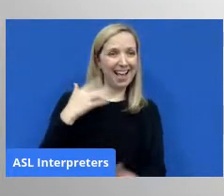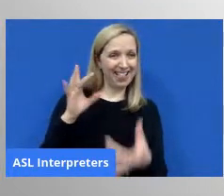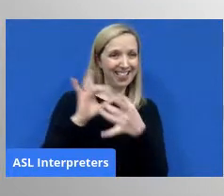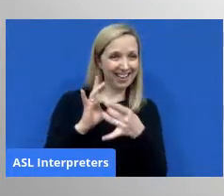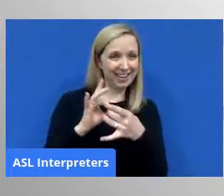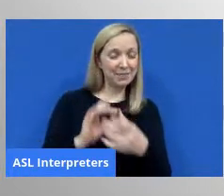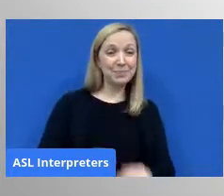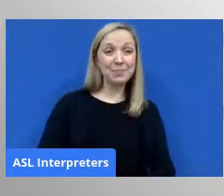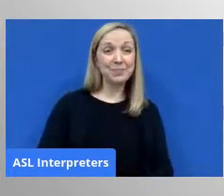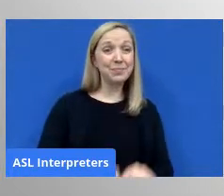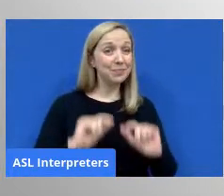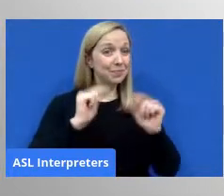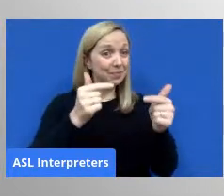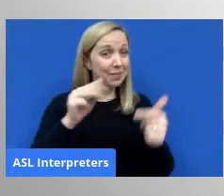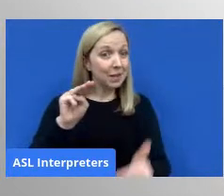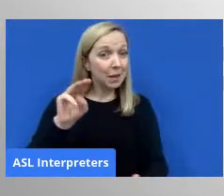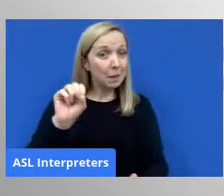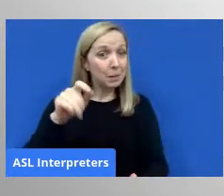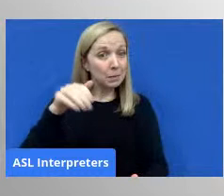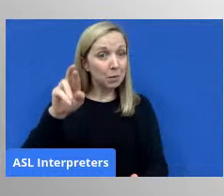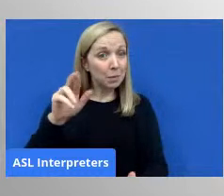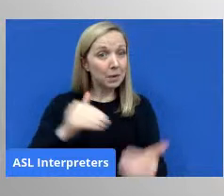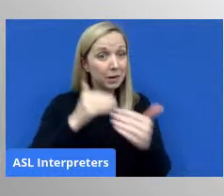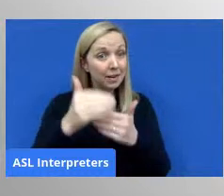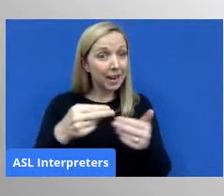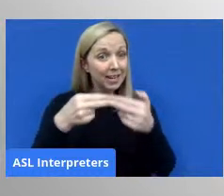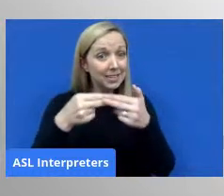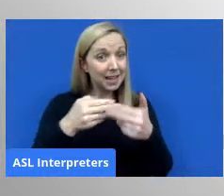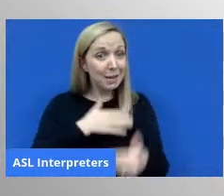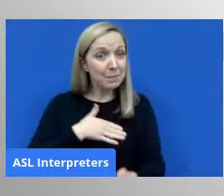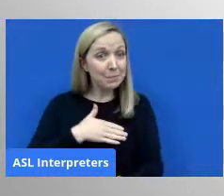Ms. Palmer, next slide.